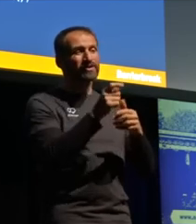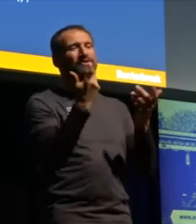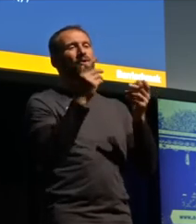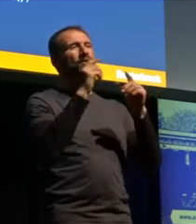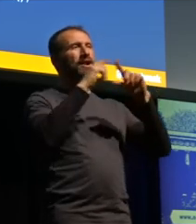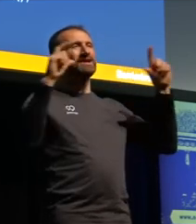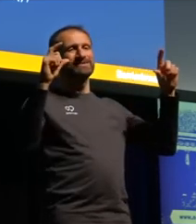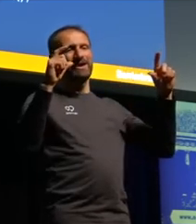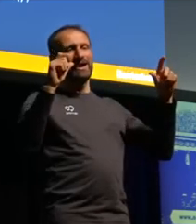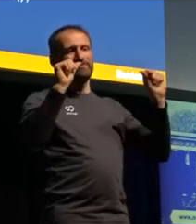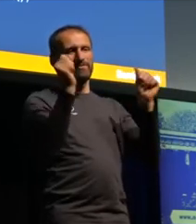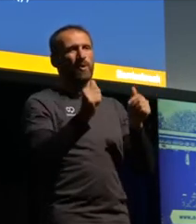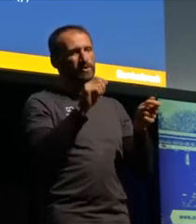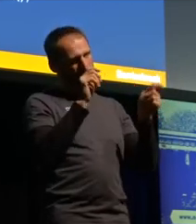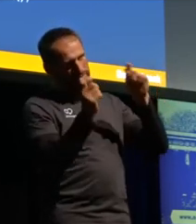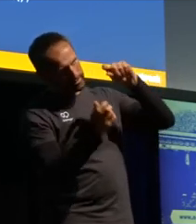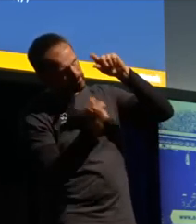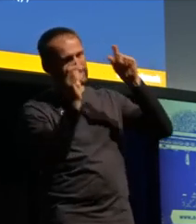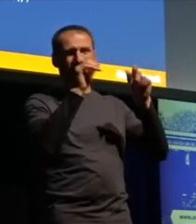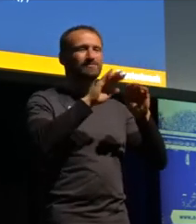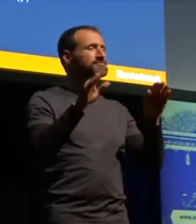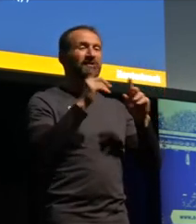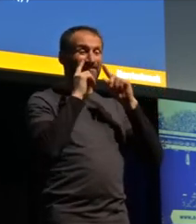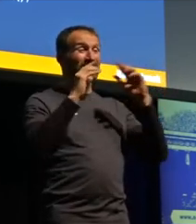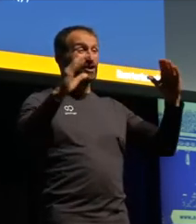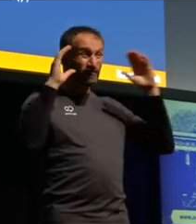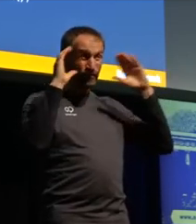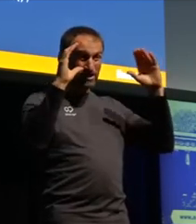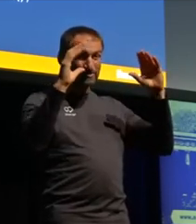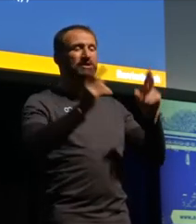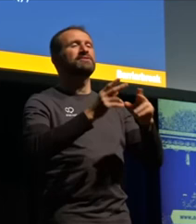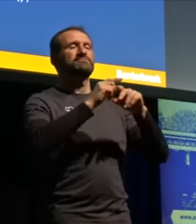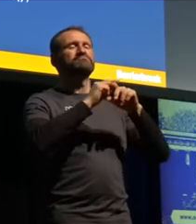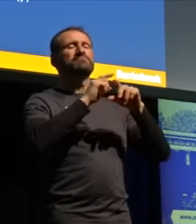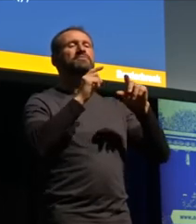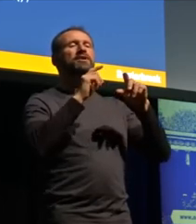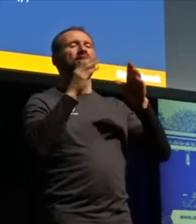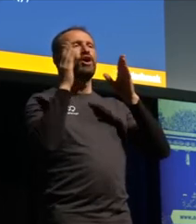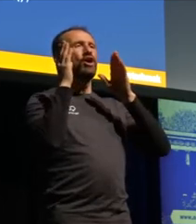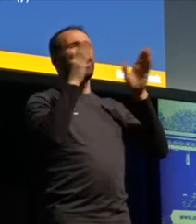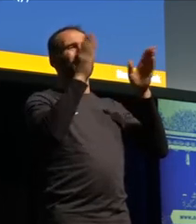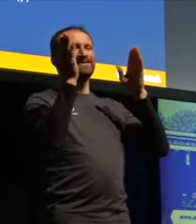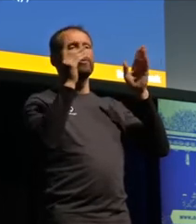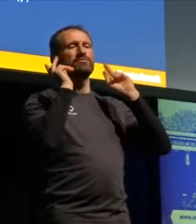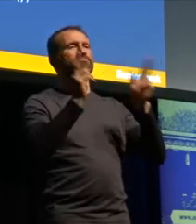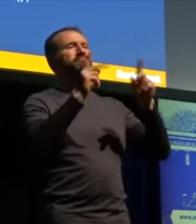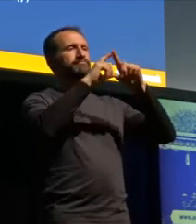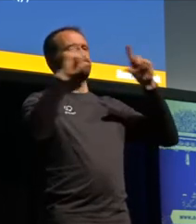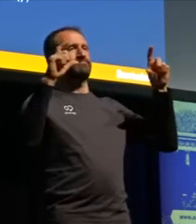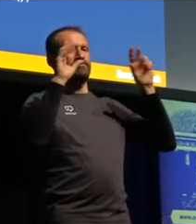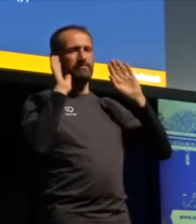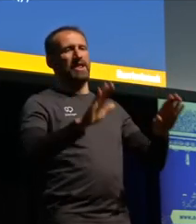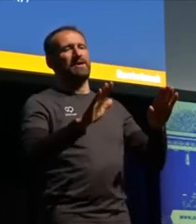that once the person is in full screen, the orientation should be locked. And you can do this using the screen orientation API, and more